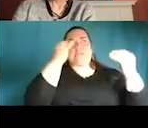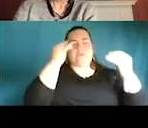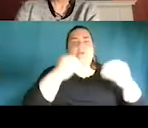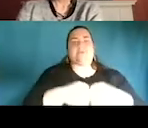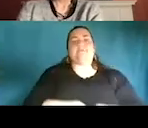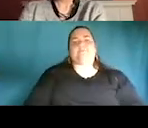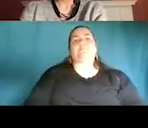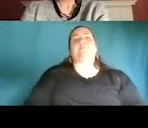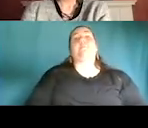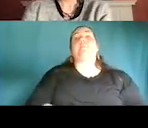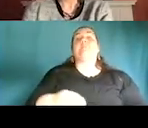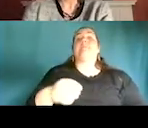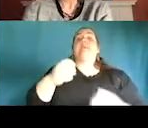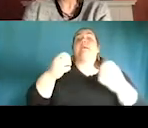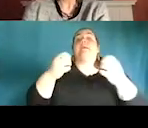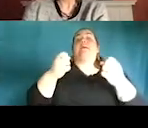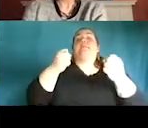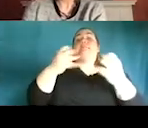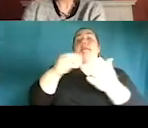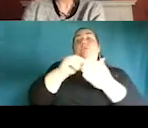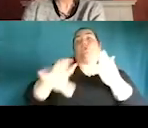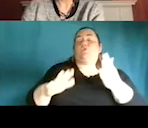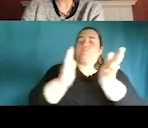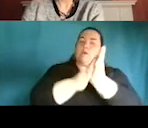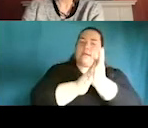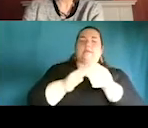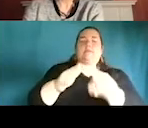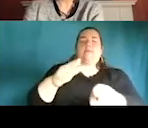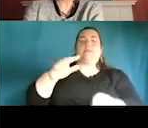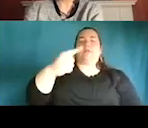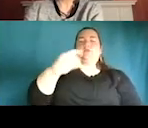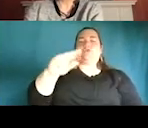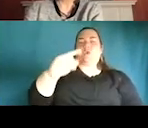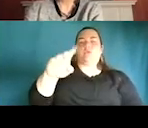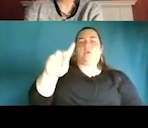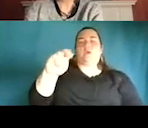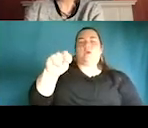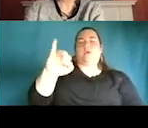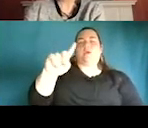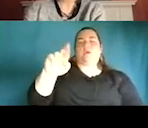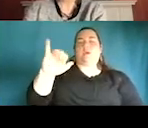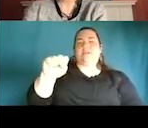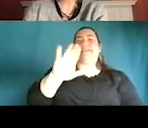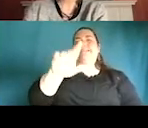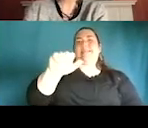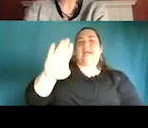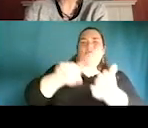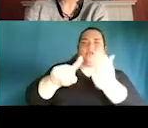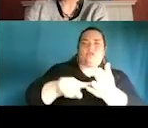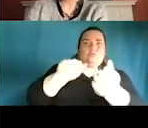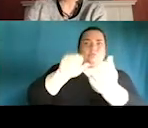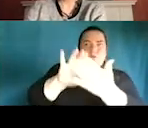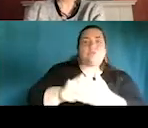Students praise George Conidaris's abilities to draw them into the engagement of his lab research. In his intelligent robotics